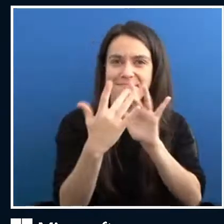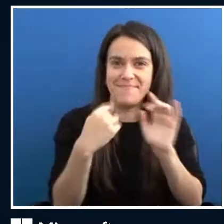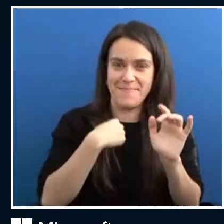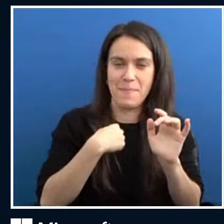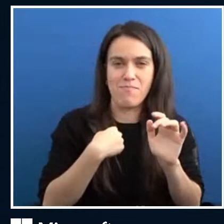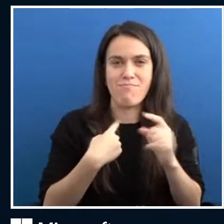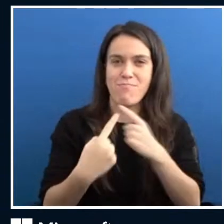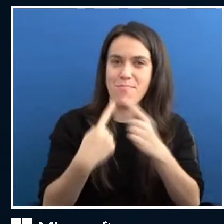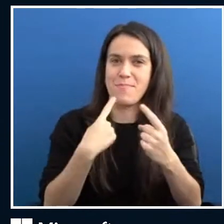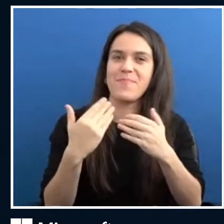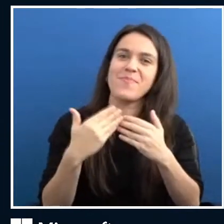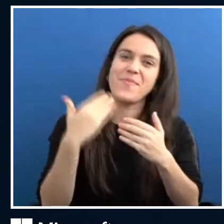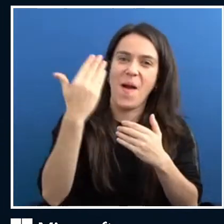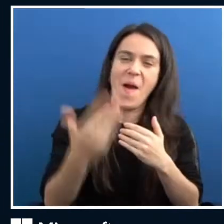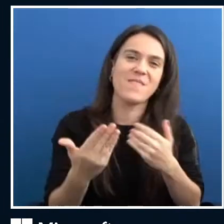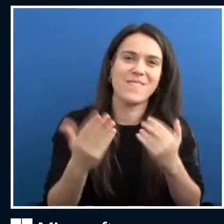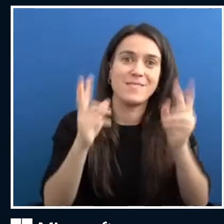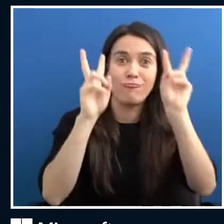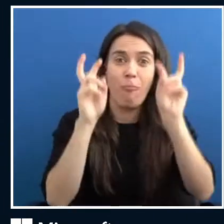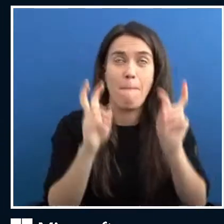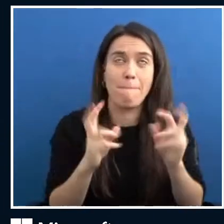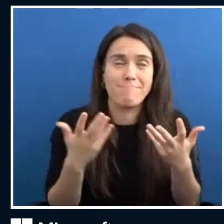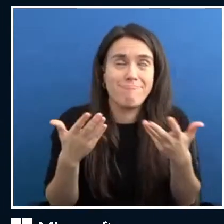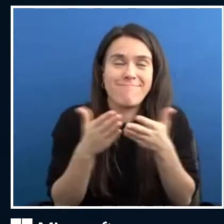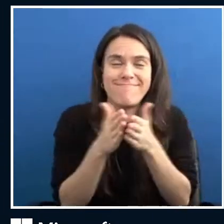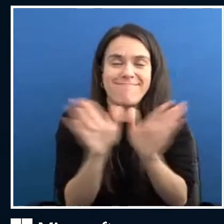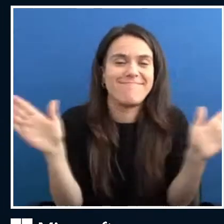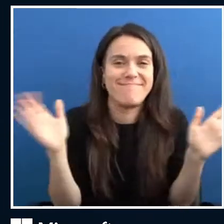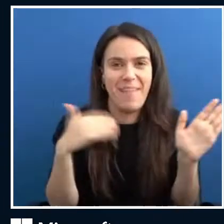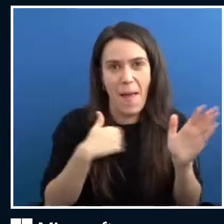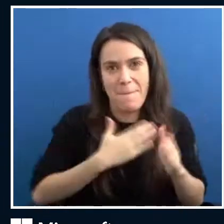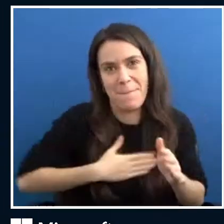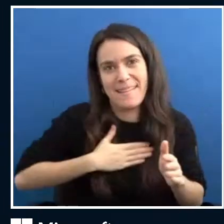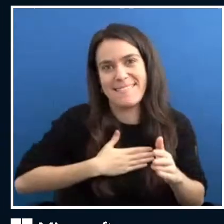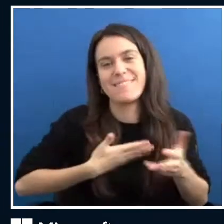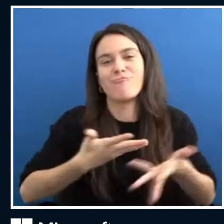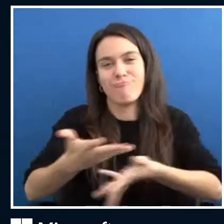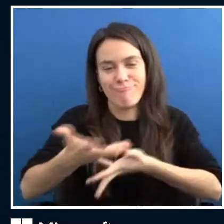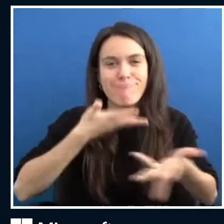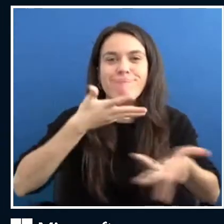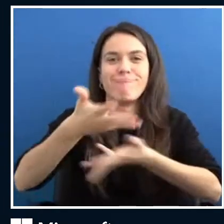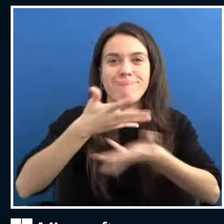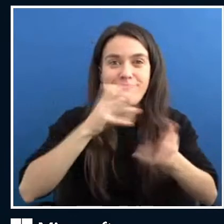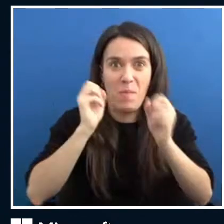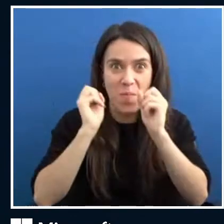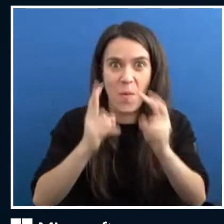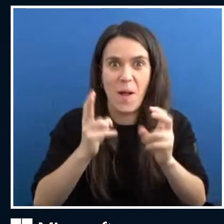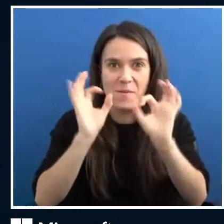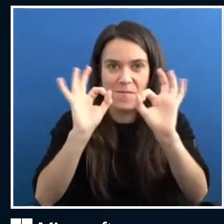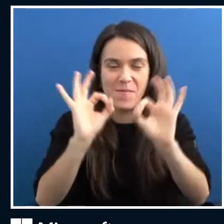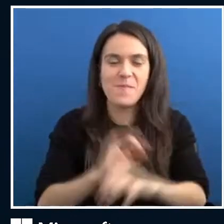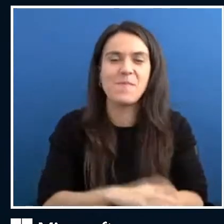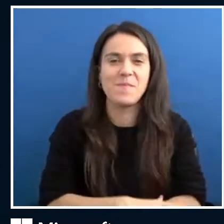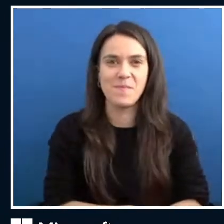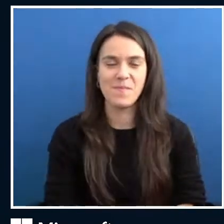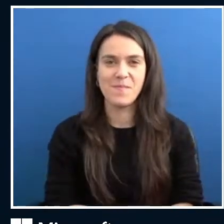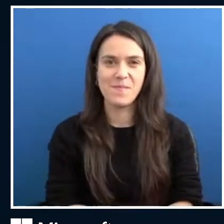on any of the topic regarding signal processing or sound AI and anything like that.